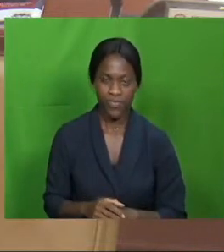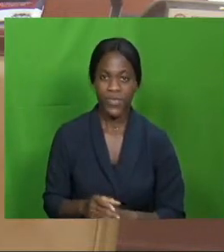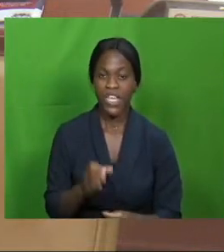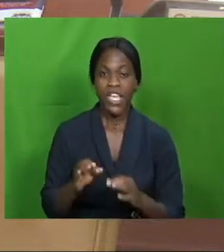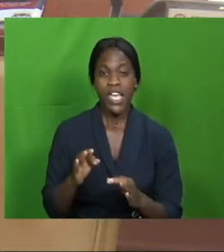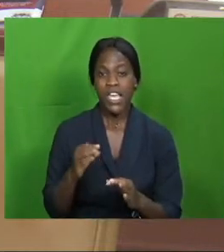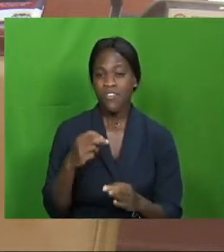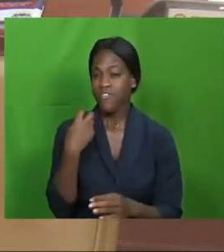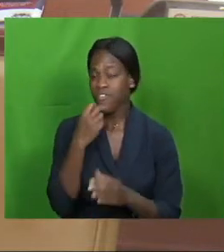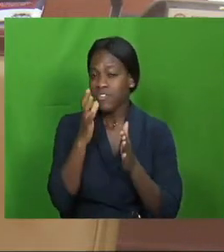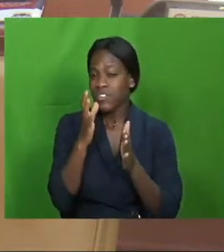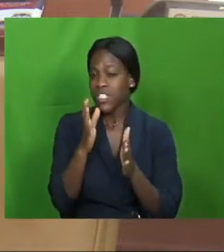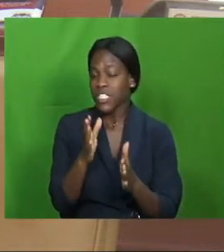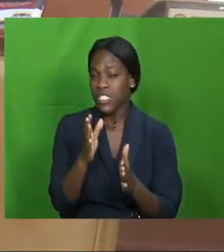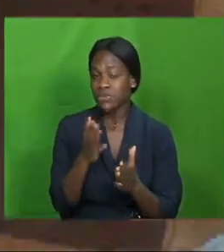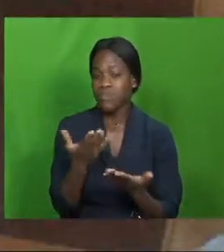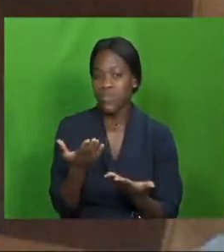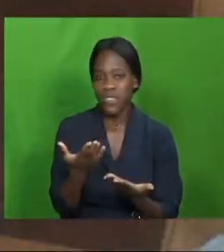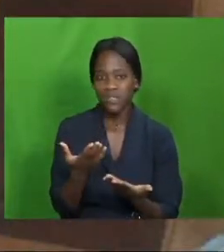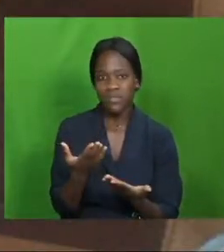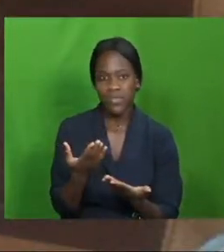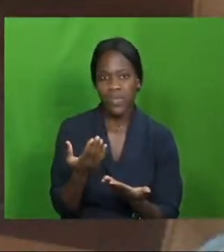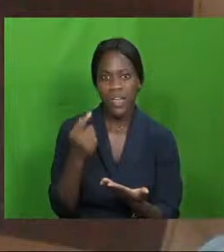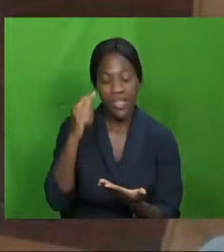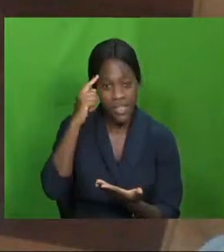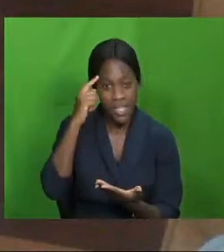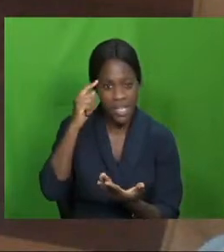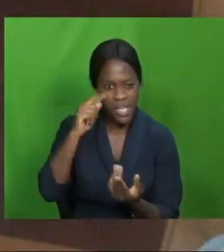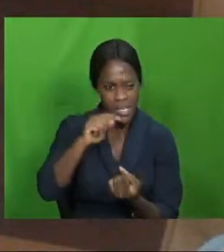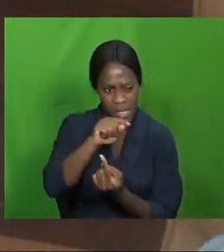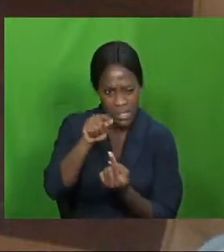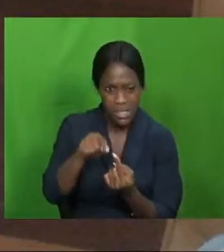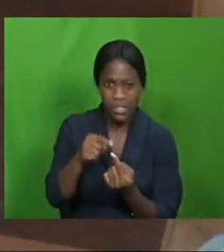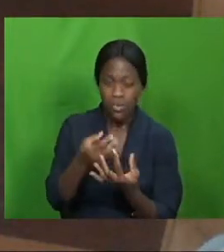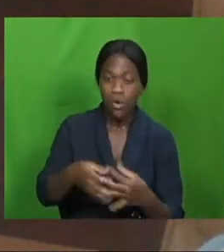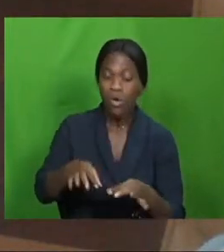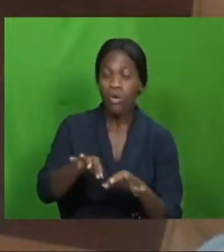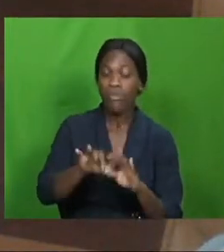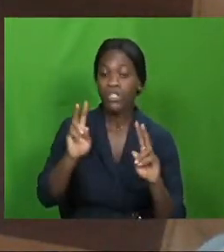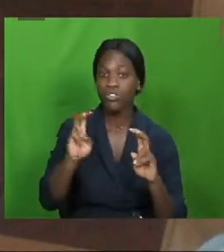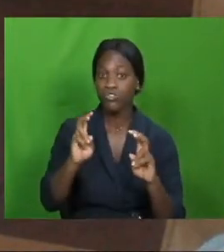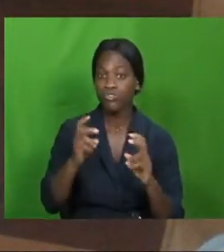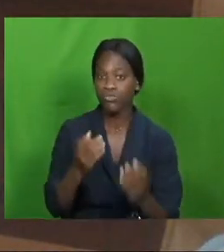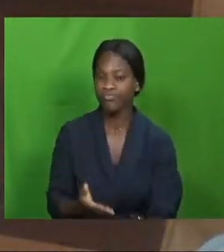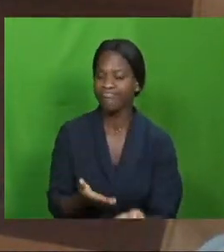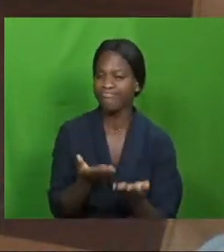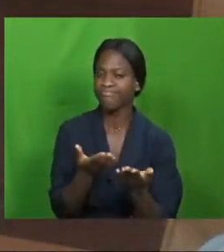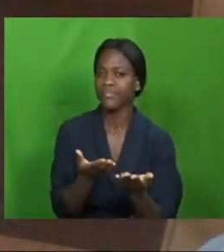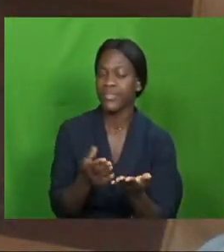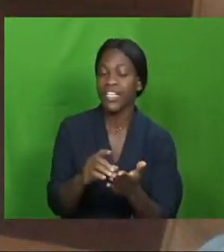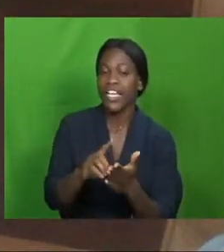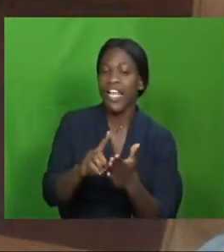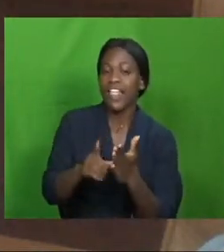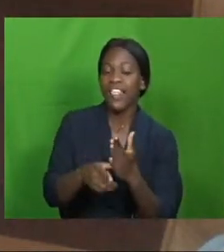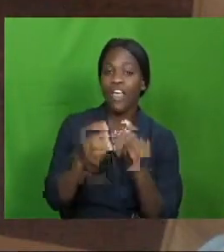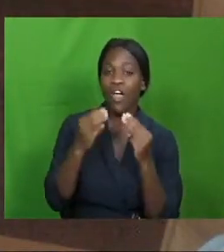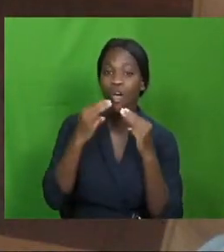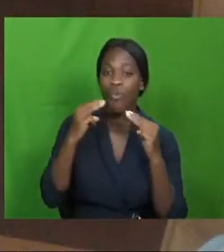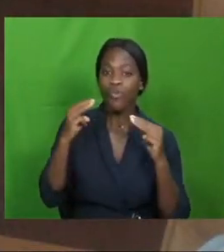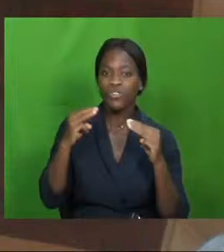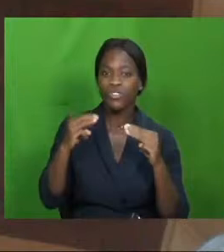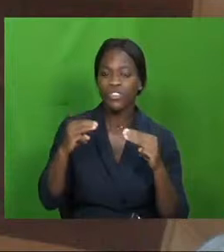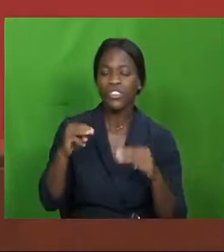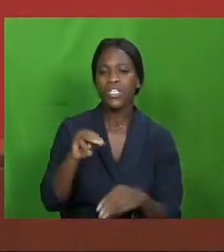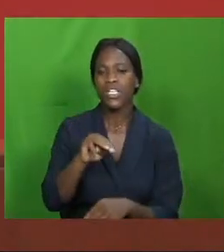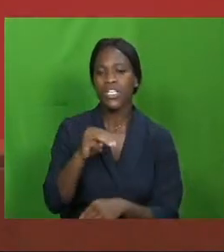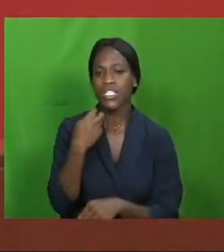or a specific matter be moved, such a motion would be considered admitted and the member shall